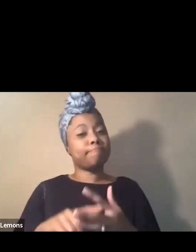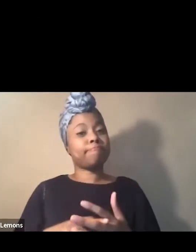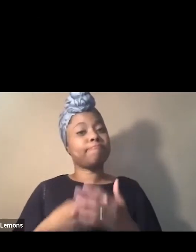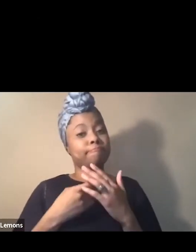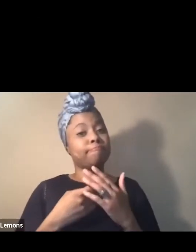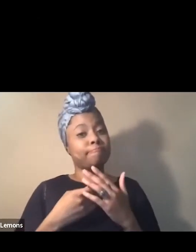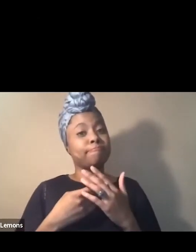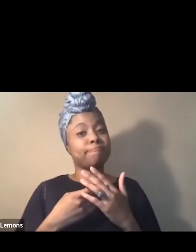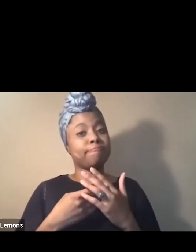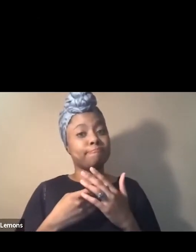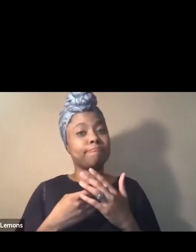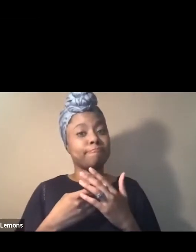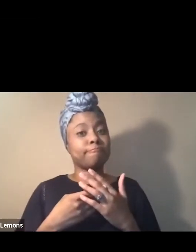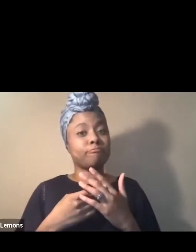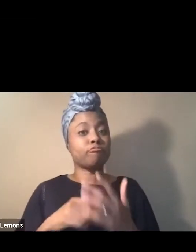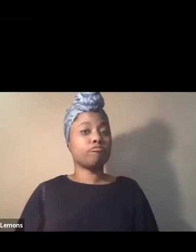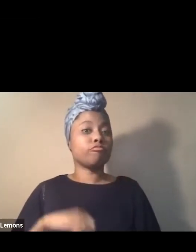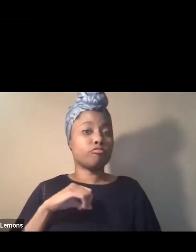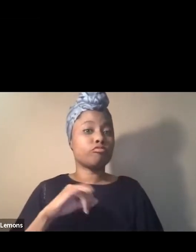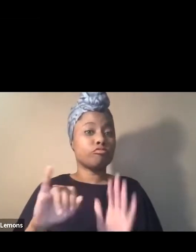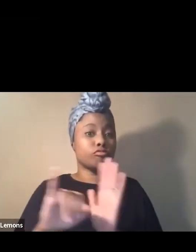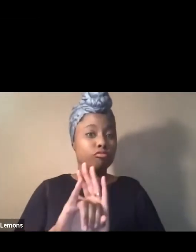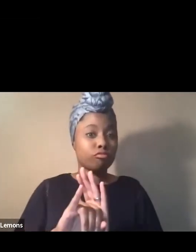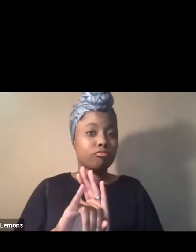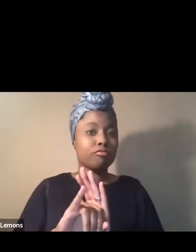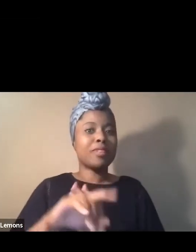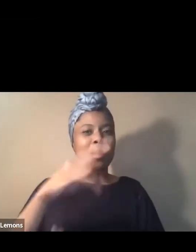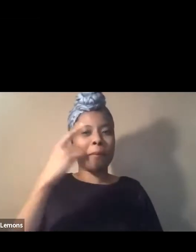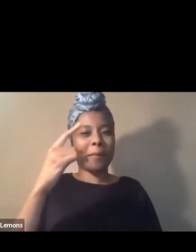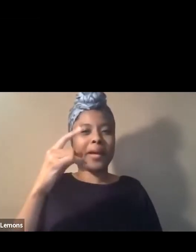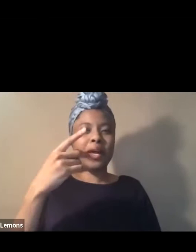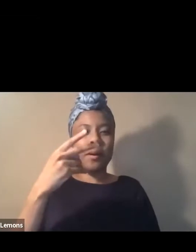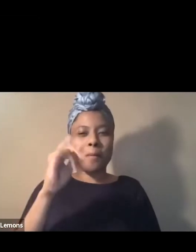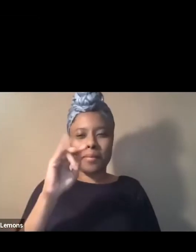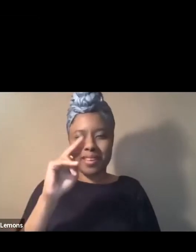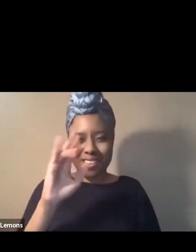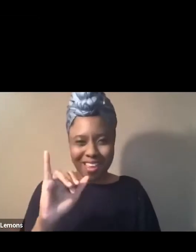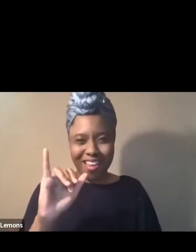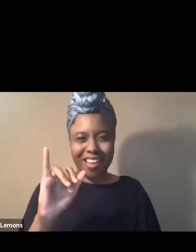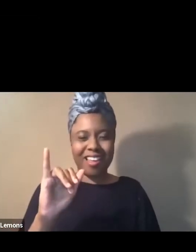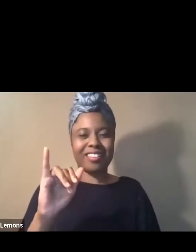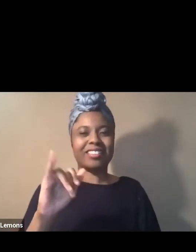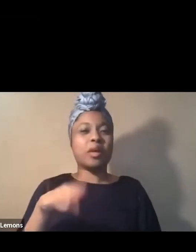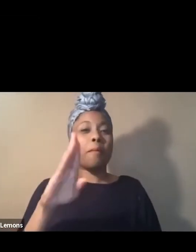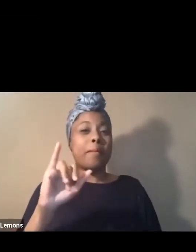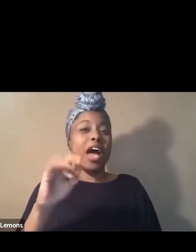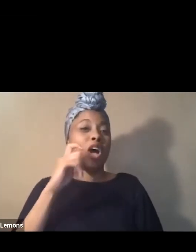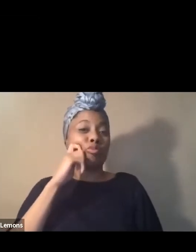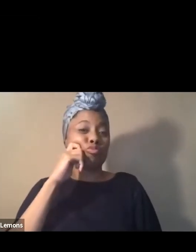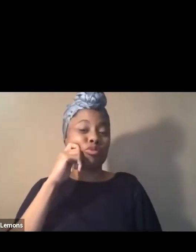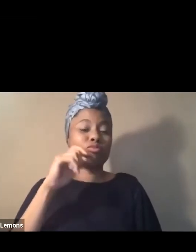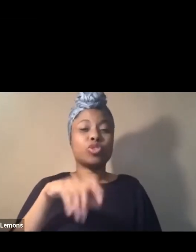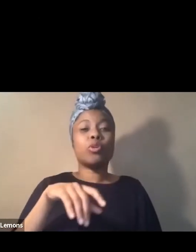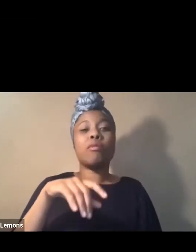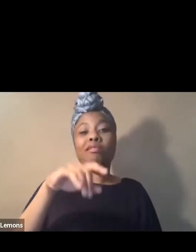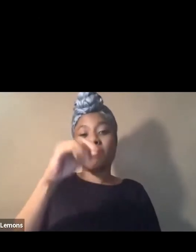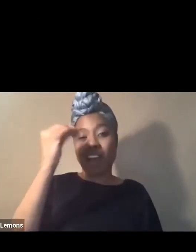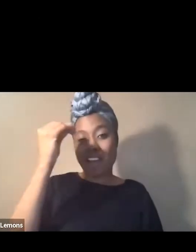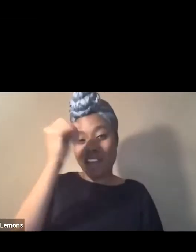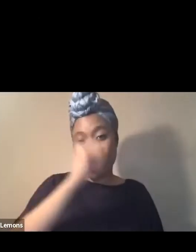that I proudly identify as Blackapina. I am a biracial woman of African American and Filipino